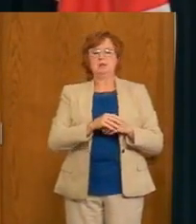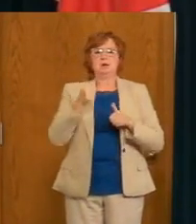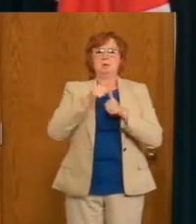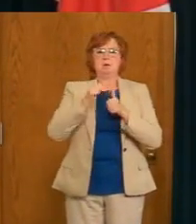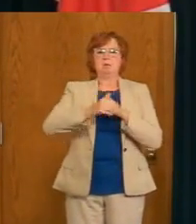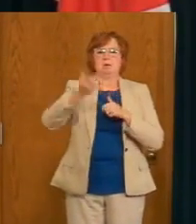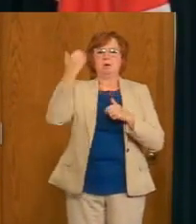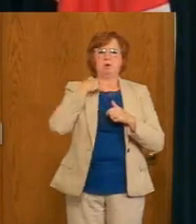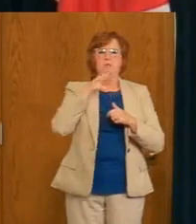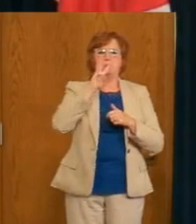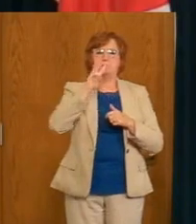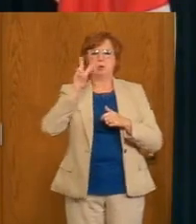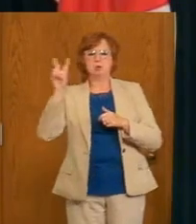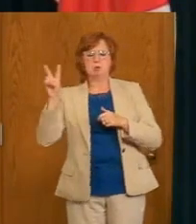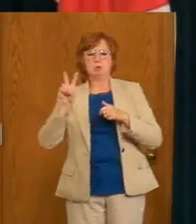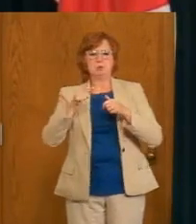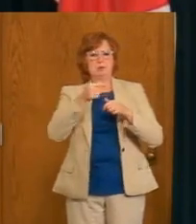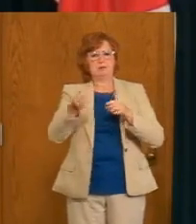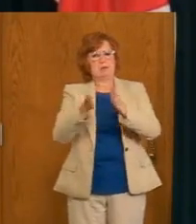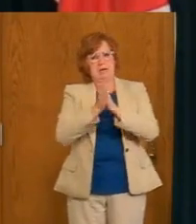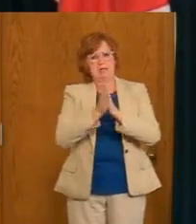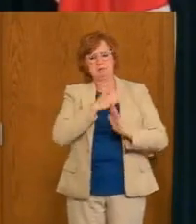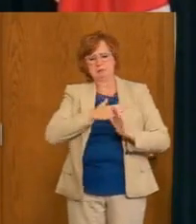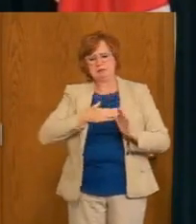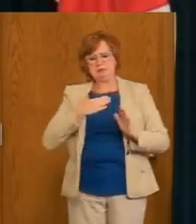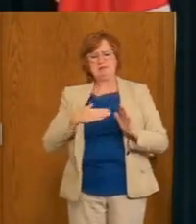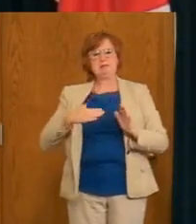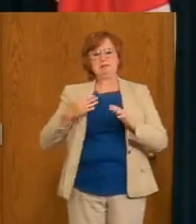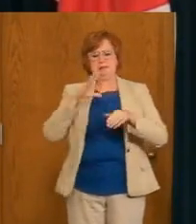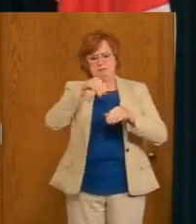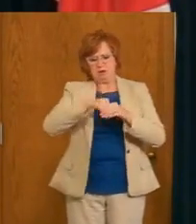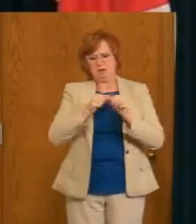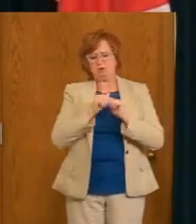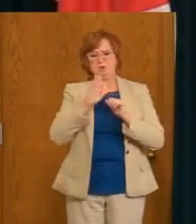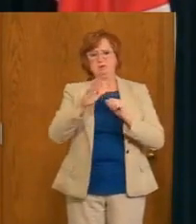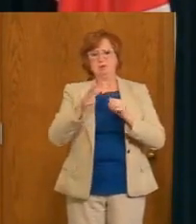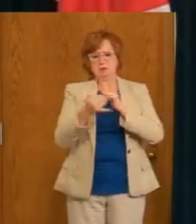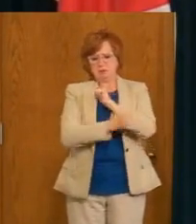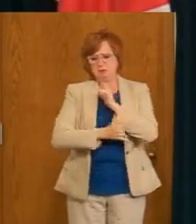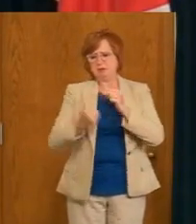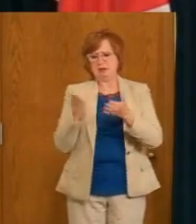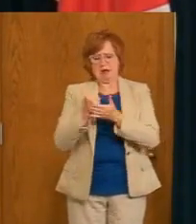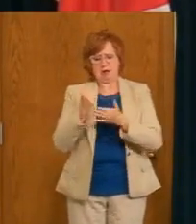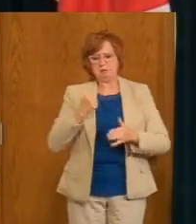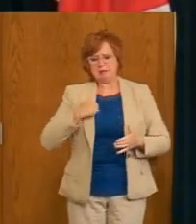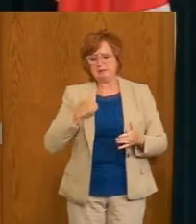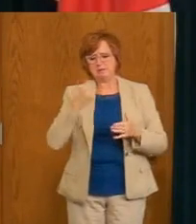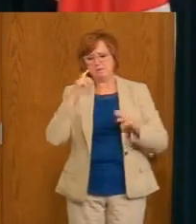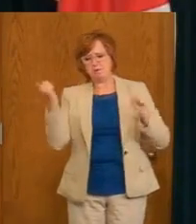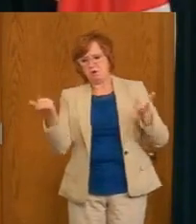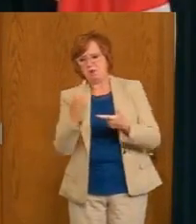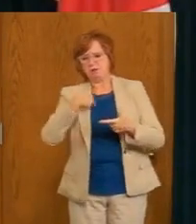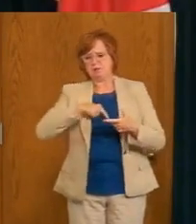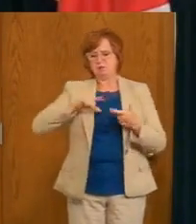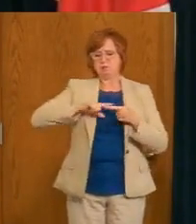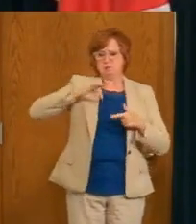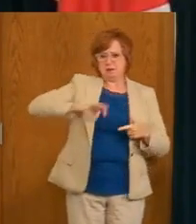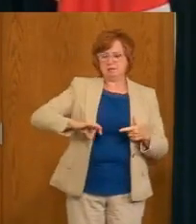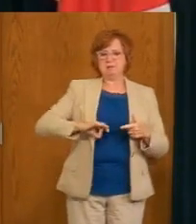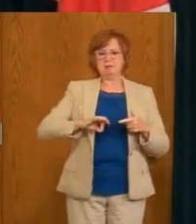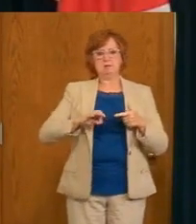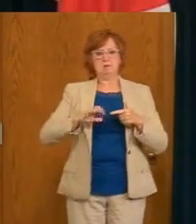don't think a government has ever asked so much of its citizens. This was very difficult for all of us, but it was very